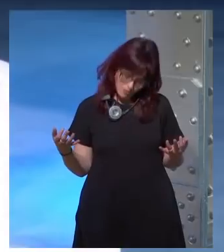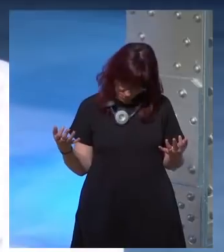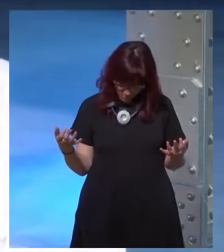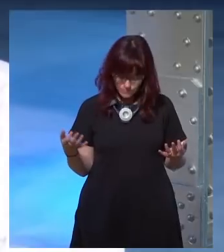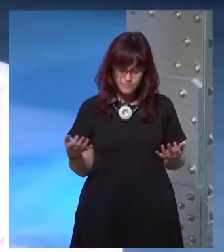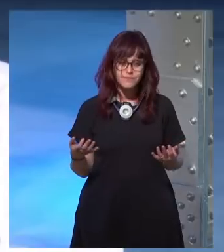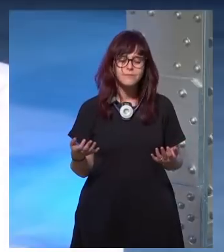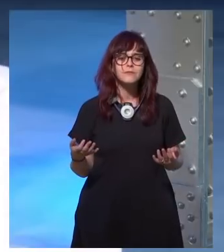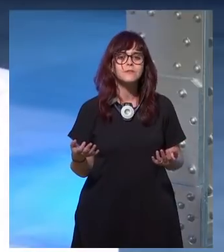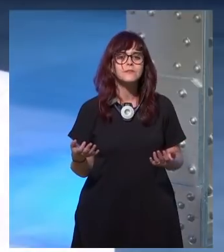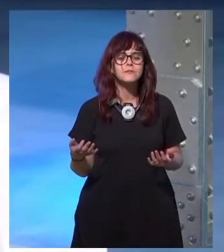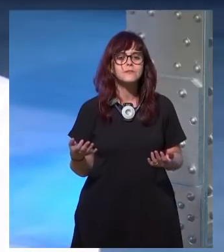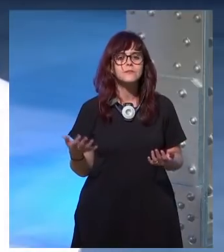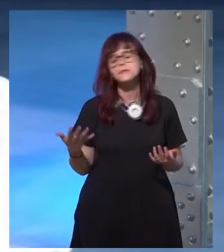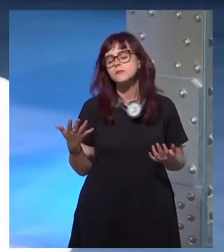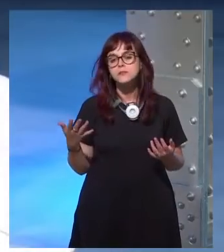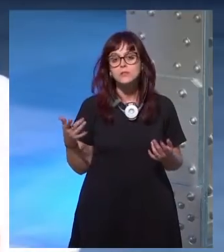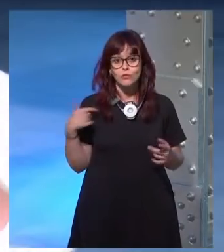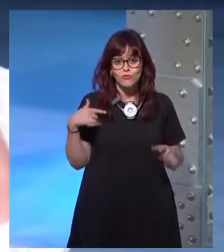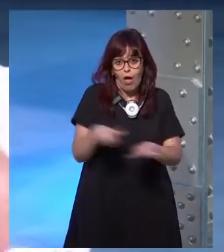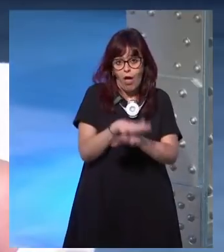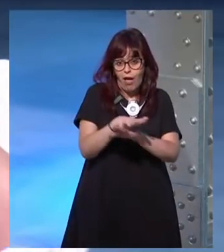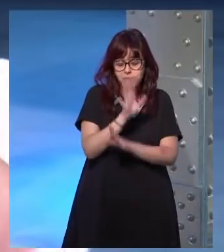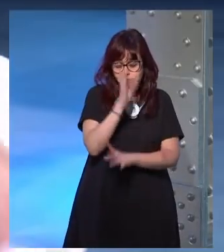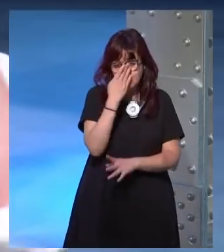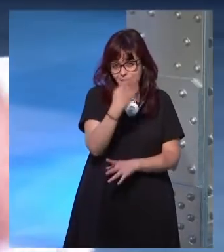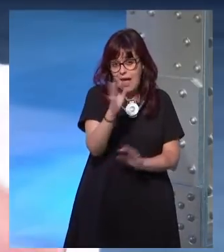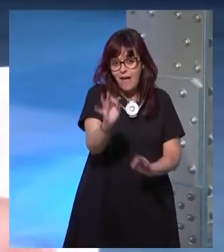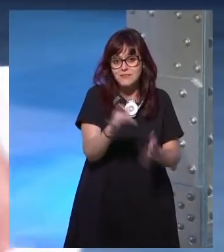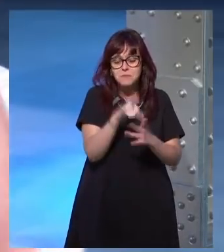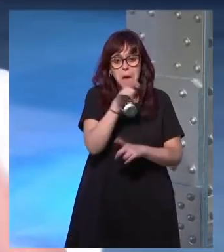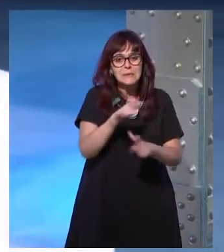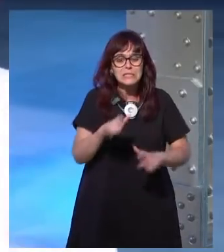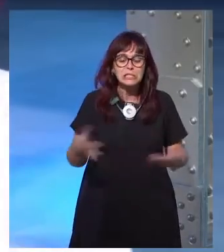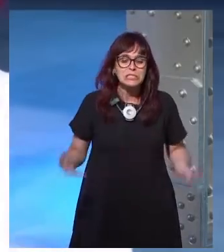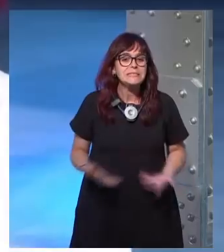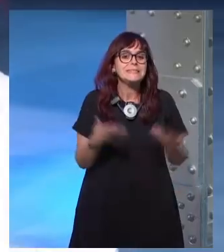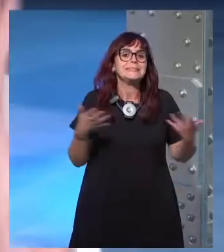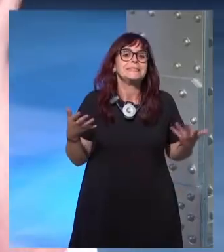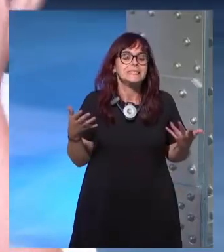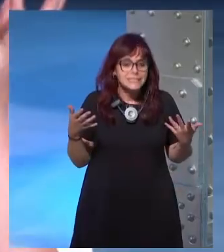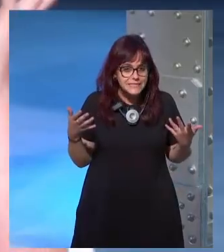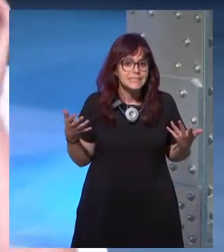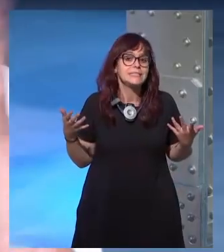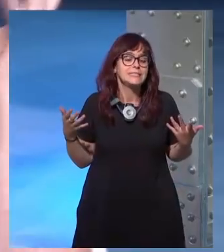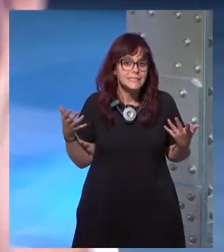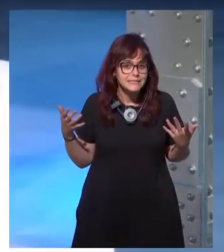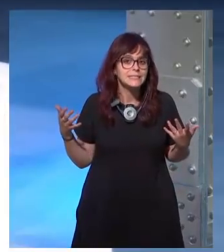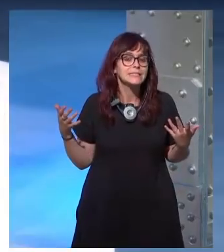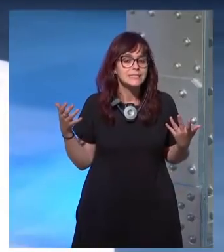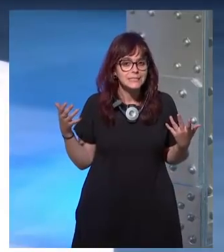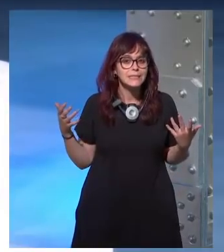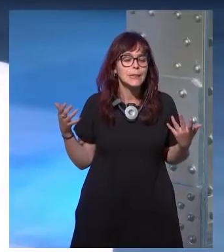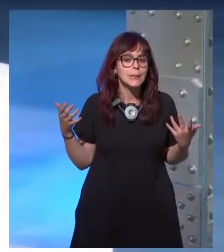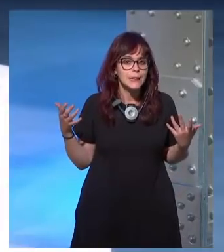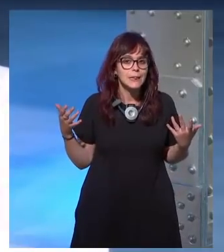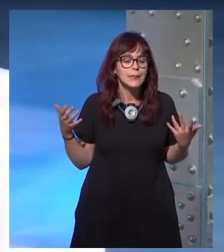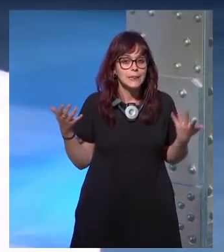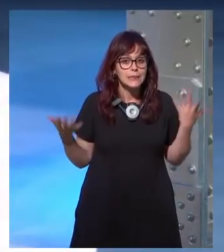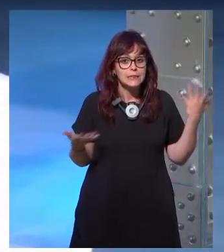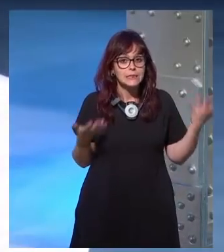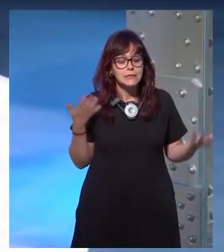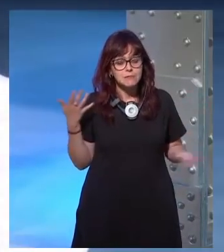I laugh at them. Chuck Wendig apparently, you know, still posts their stuff in response to it. I don't know